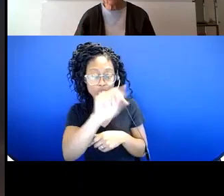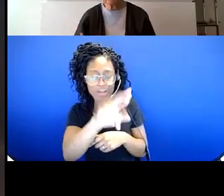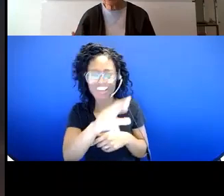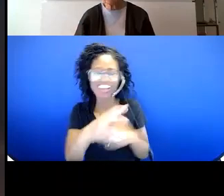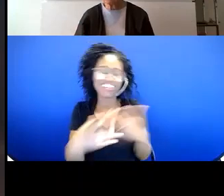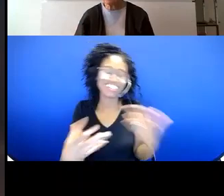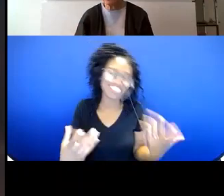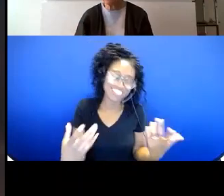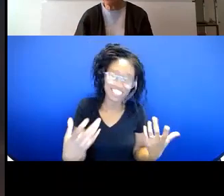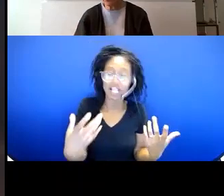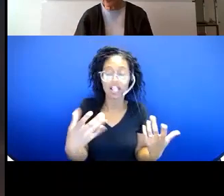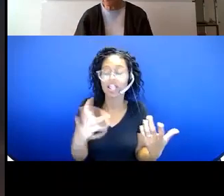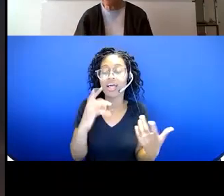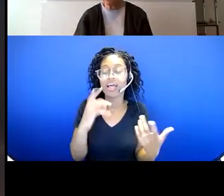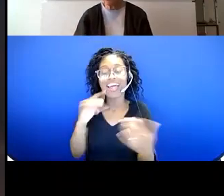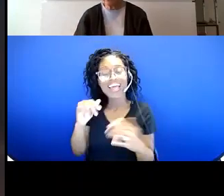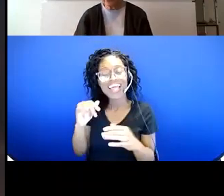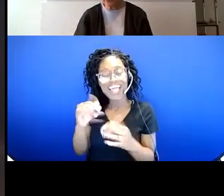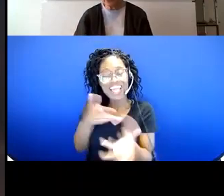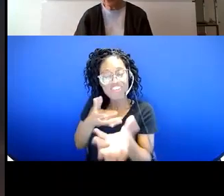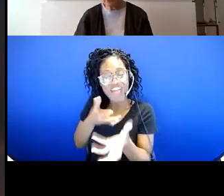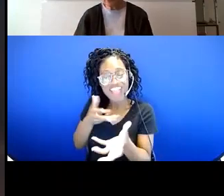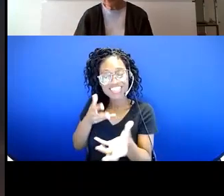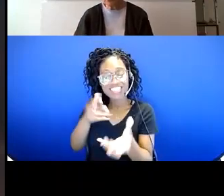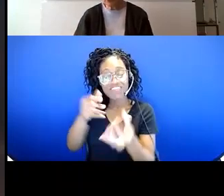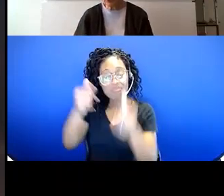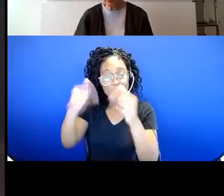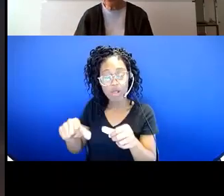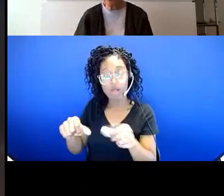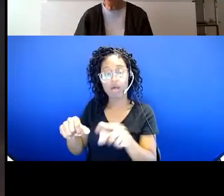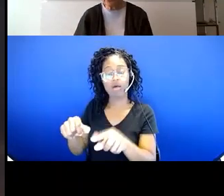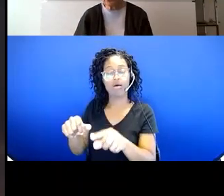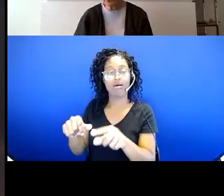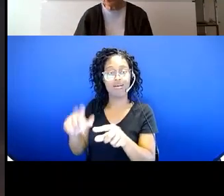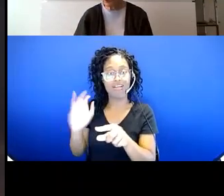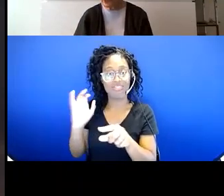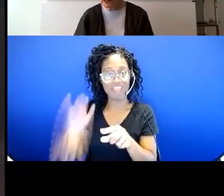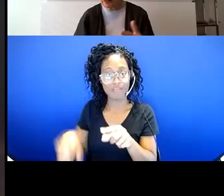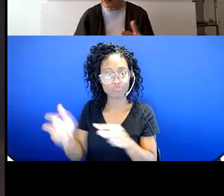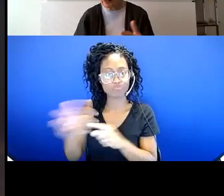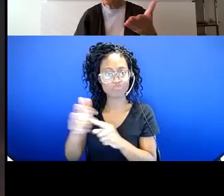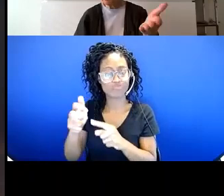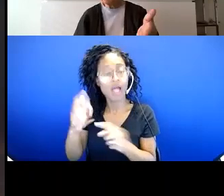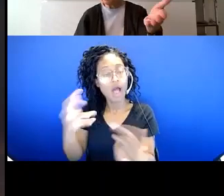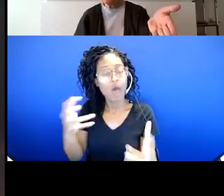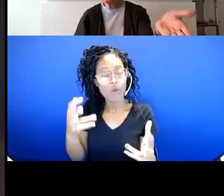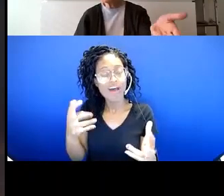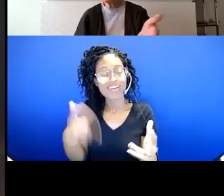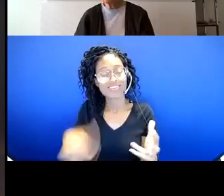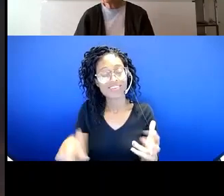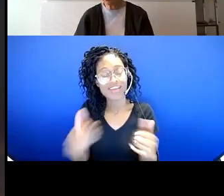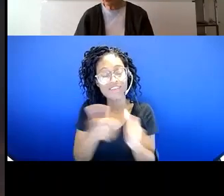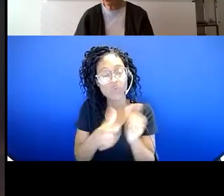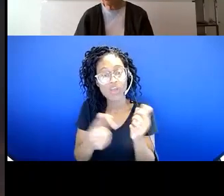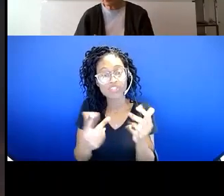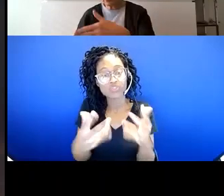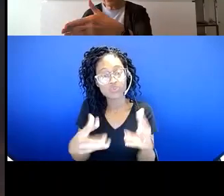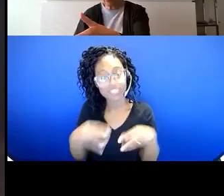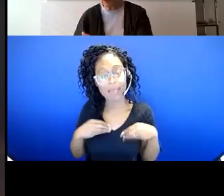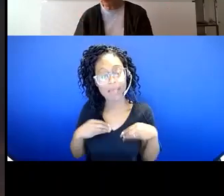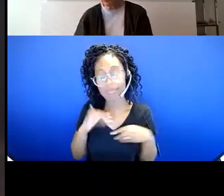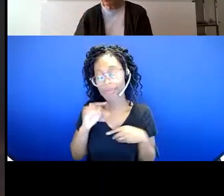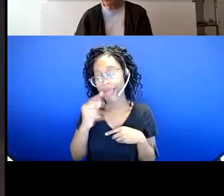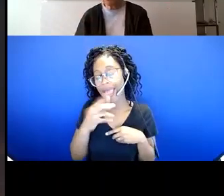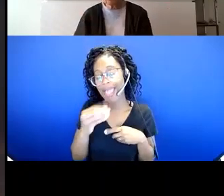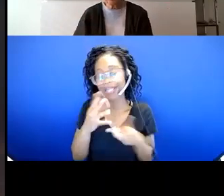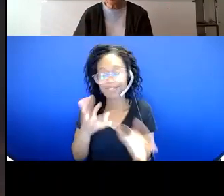is one of the raison d'etres that motivated us to embrace this, and in essence also transform